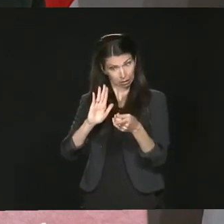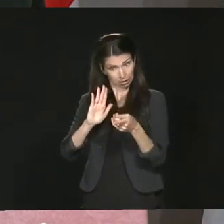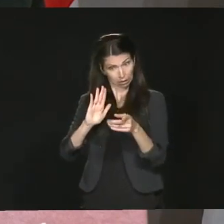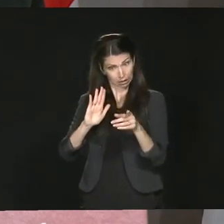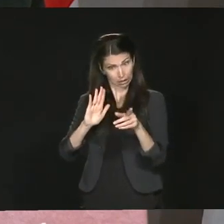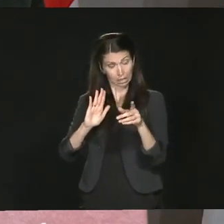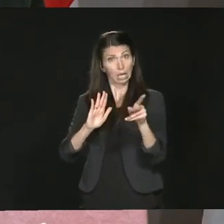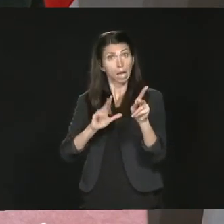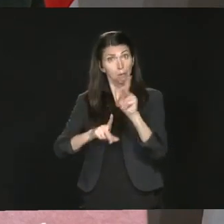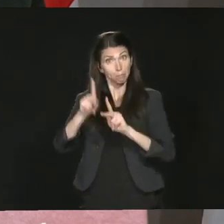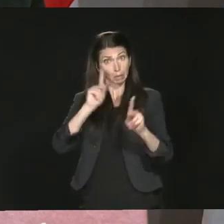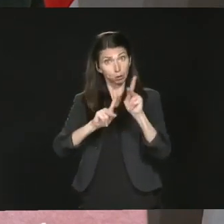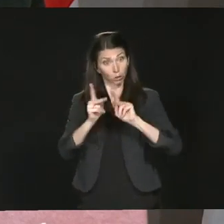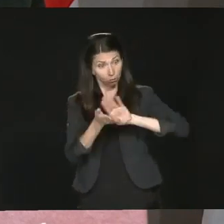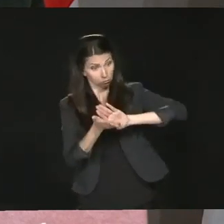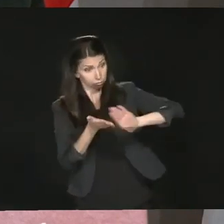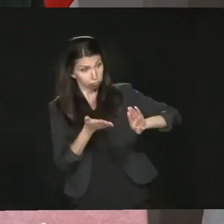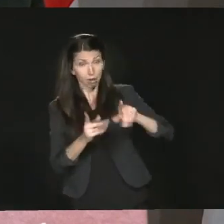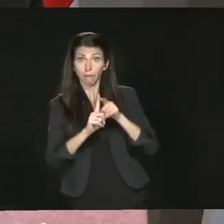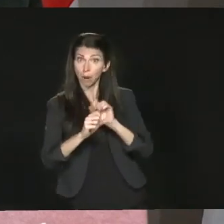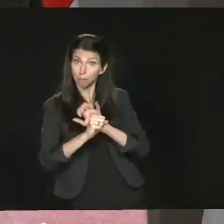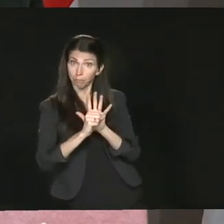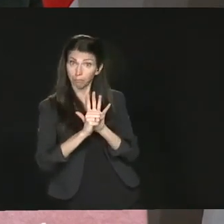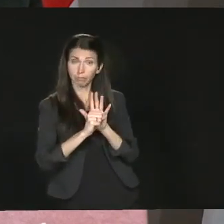Let me be very clear.